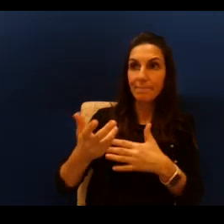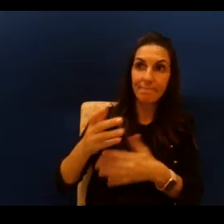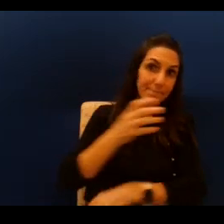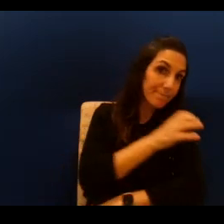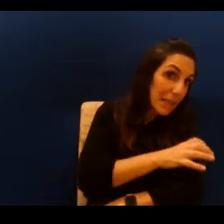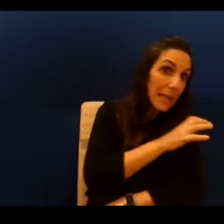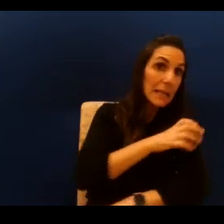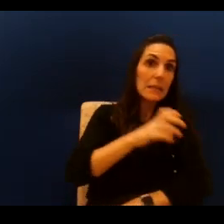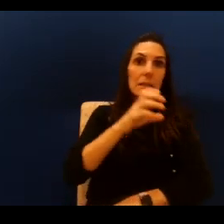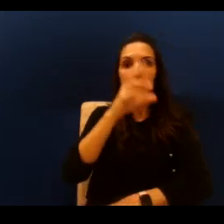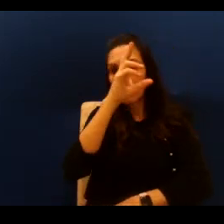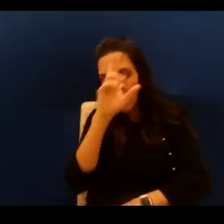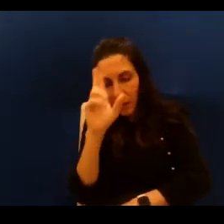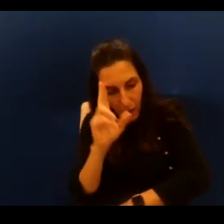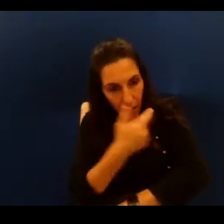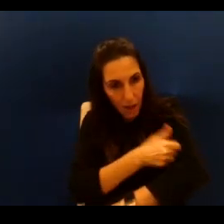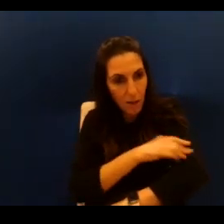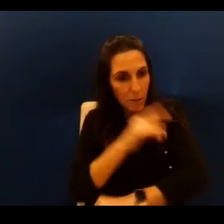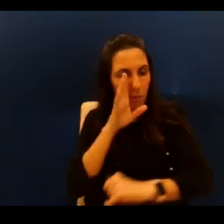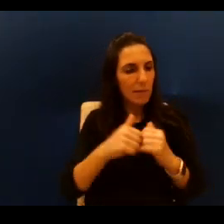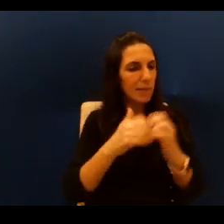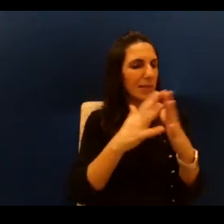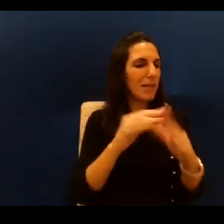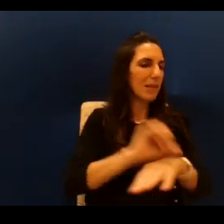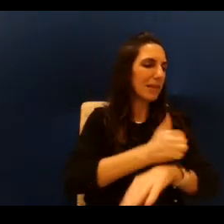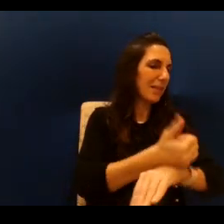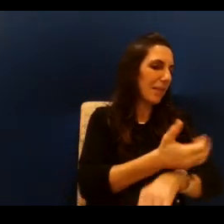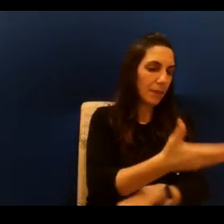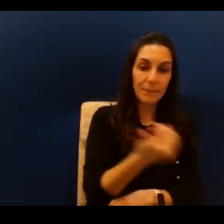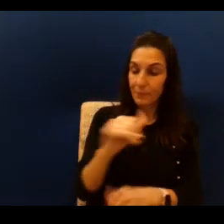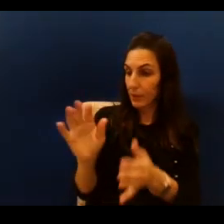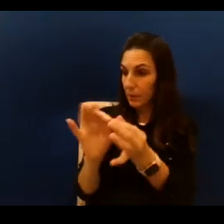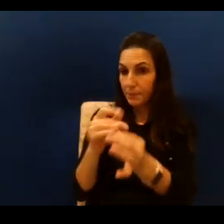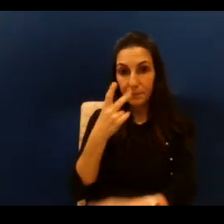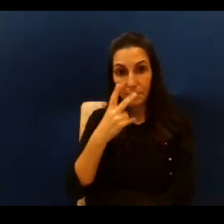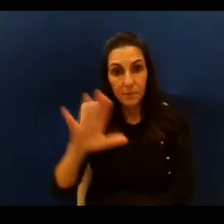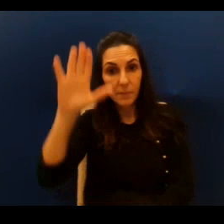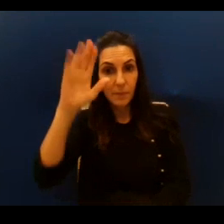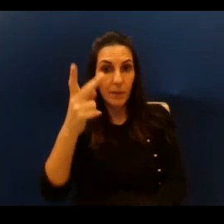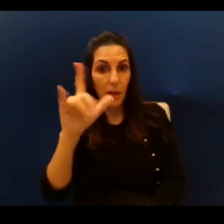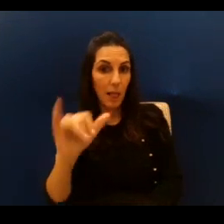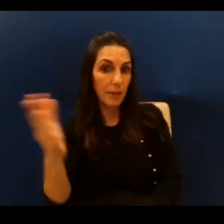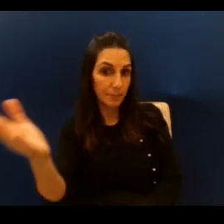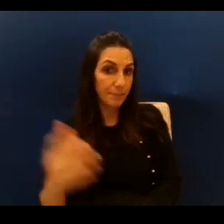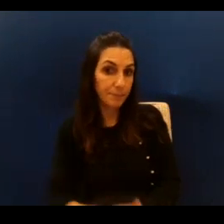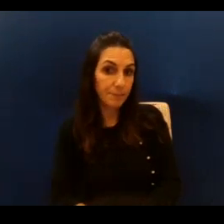there. Any questions or comments? I see a hand from Board Member Kelly. Let's begin with you.